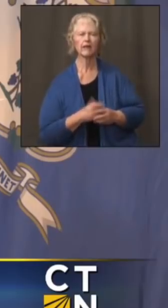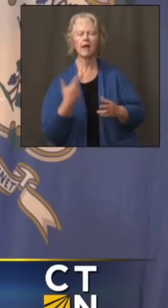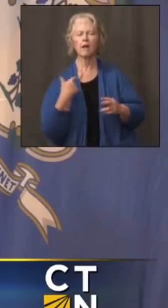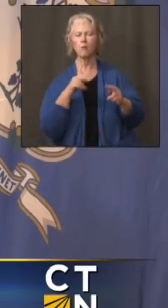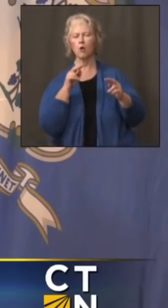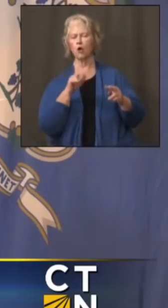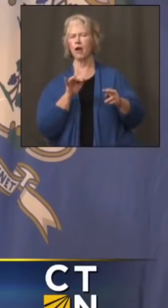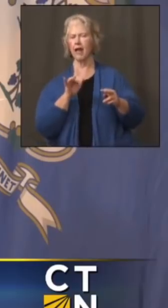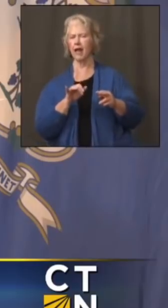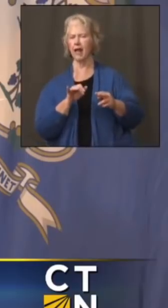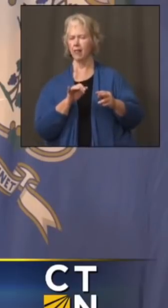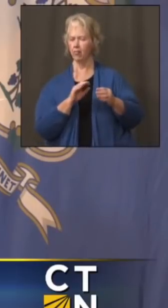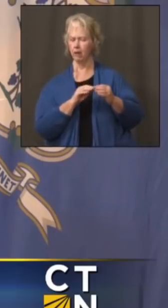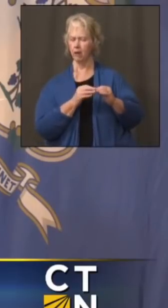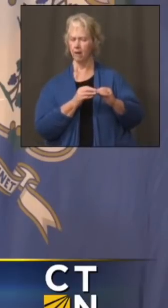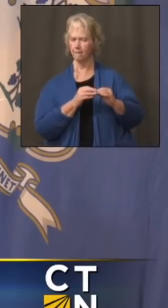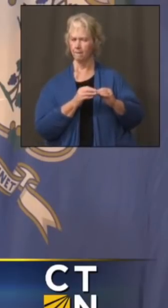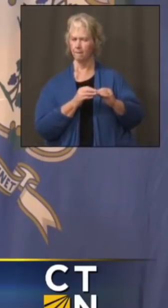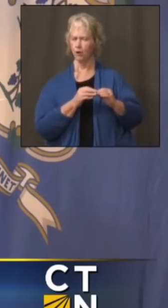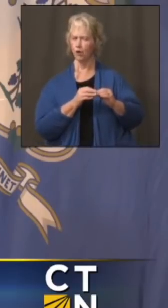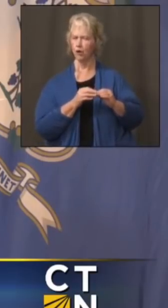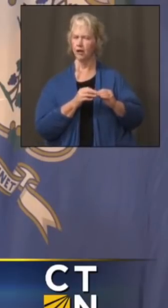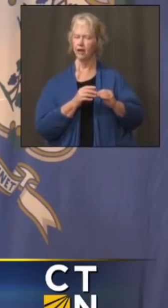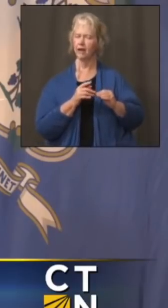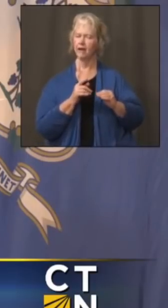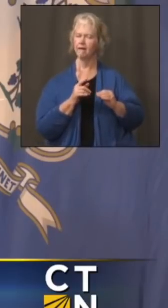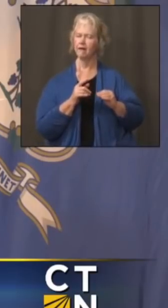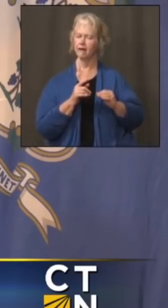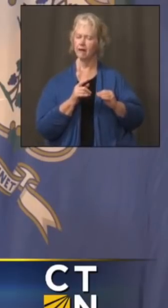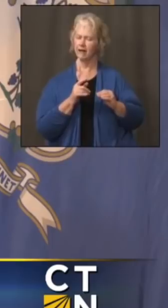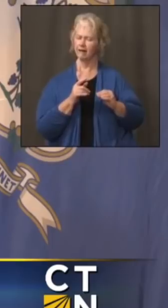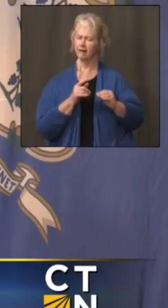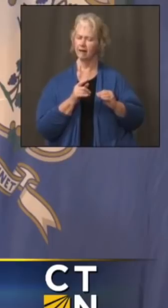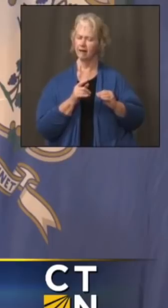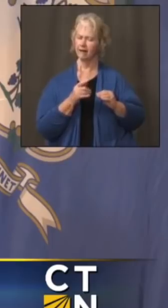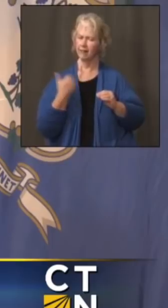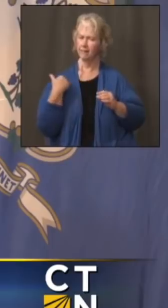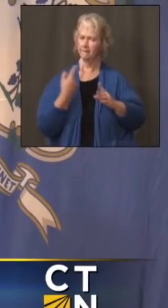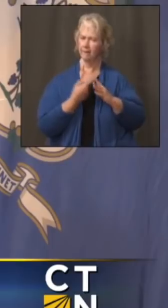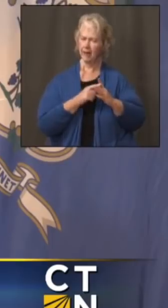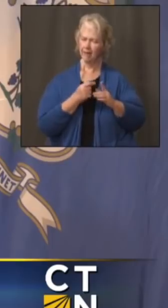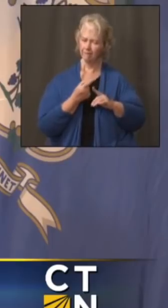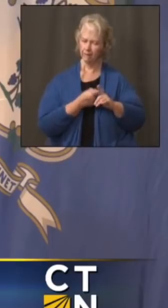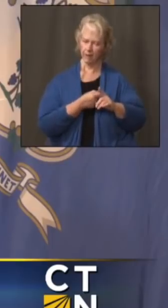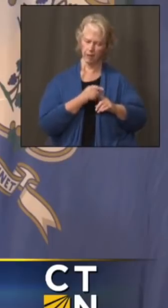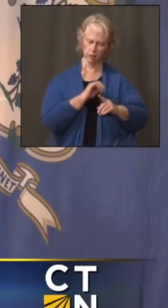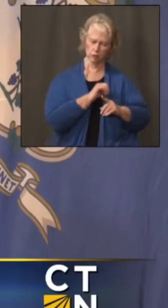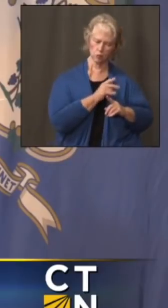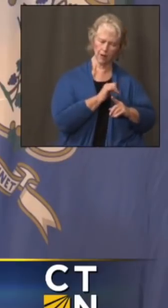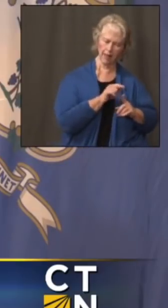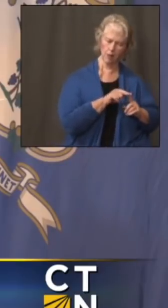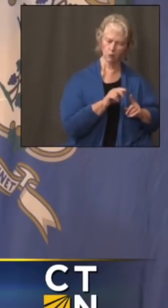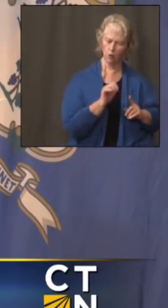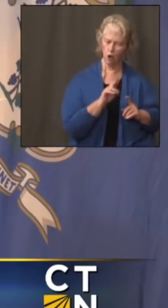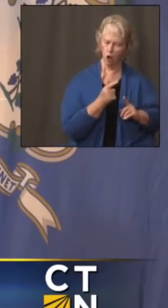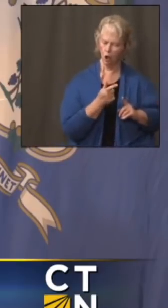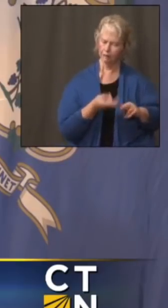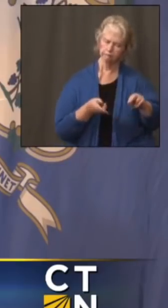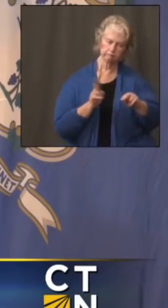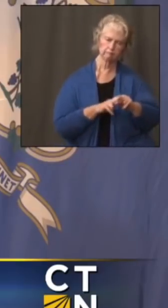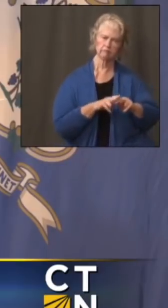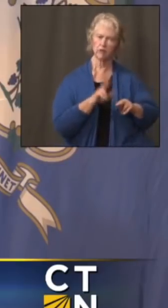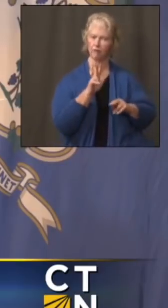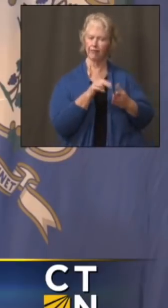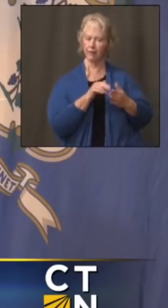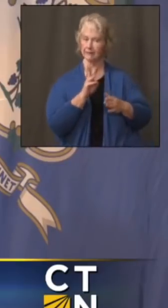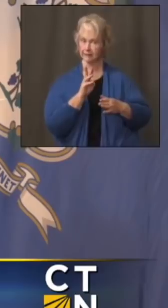numbers in terms of the case reports for like the first of the month. Between July and August, they went up about 3,600.